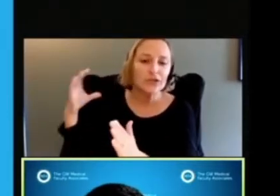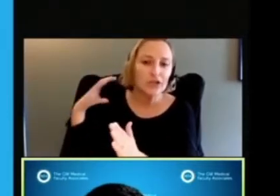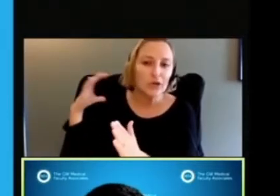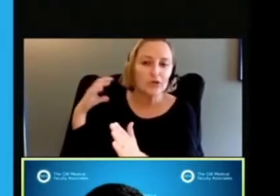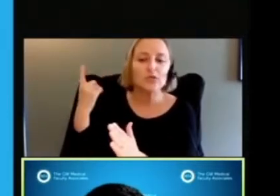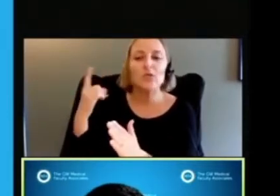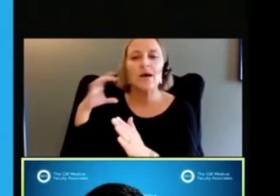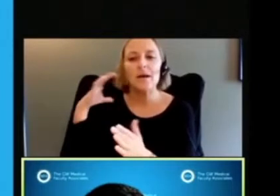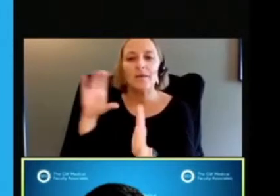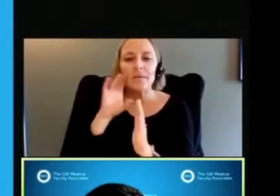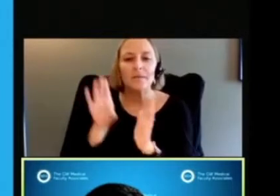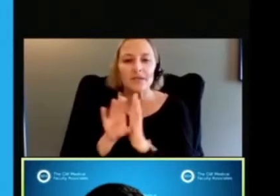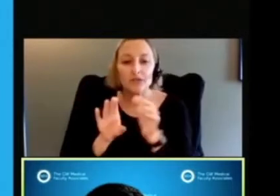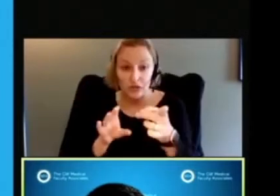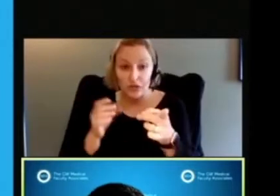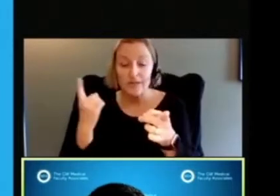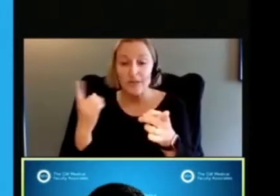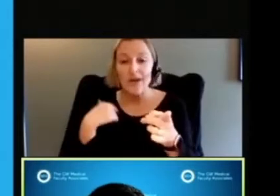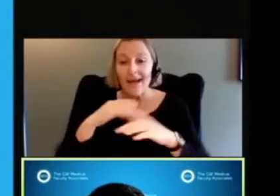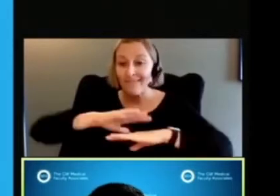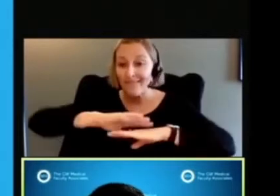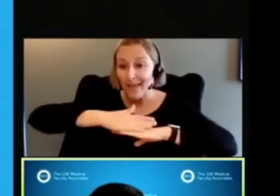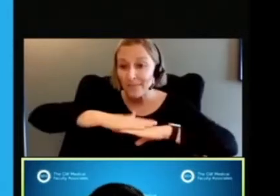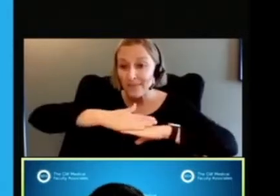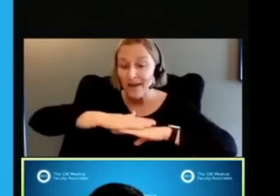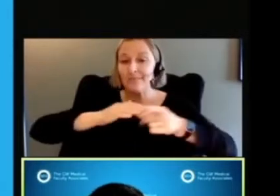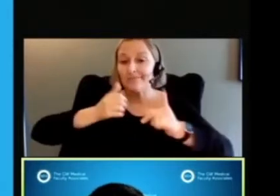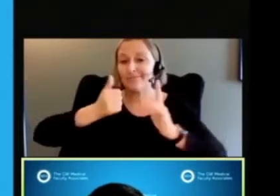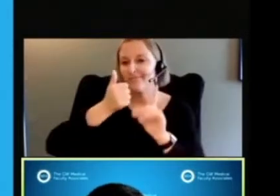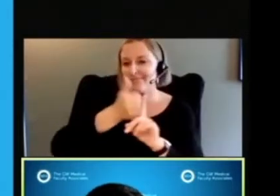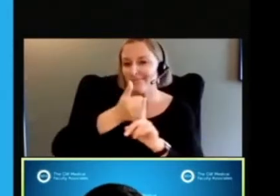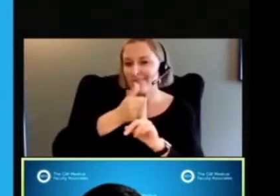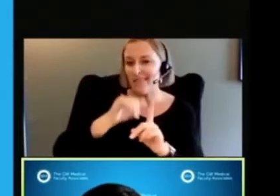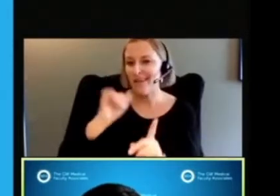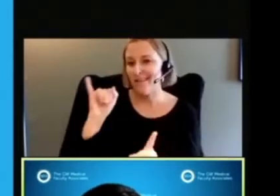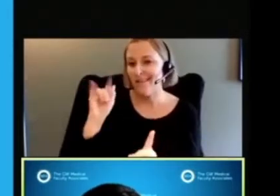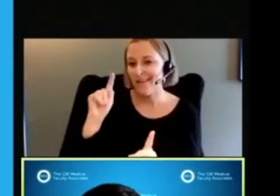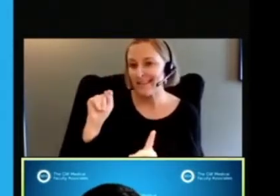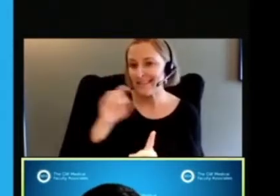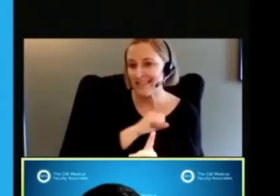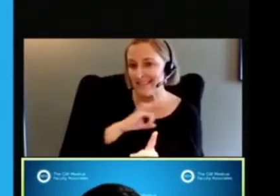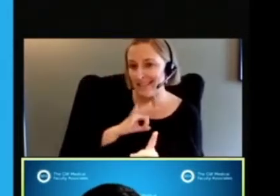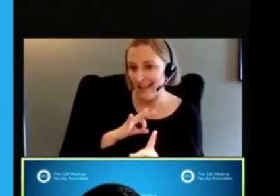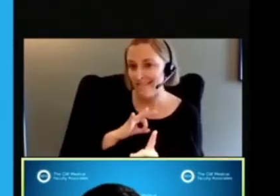see someone with the laptop, and he is a IT staff from our